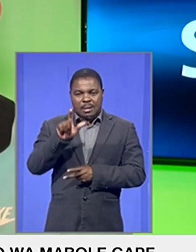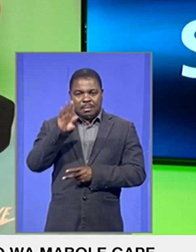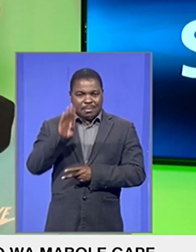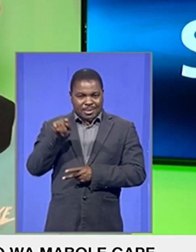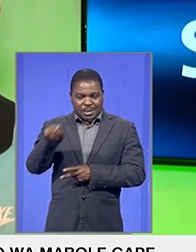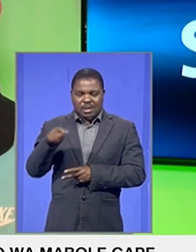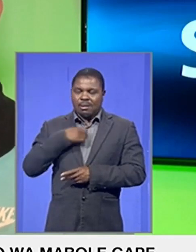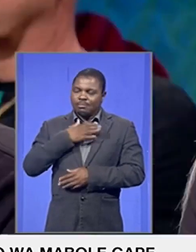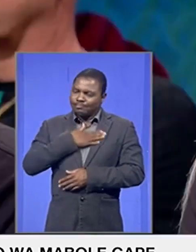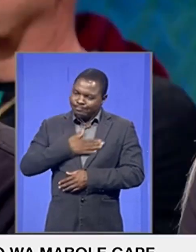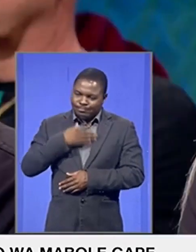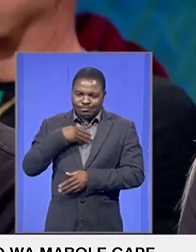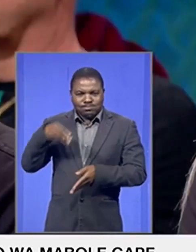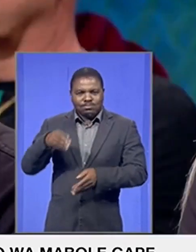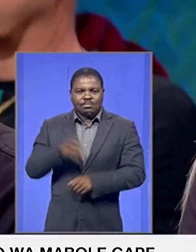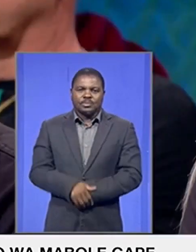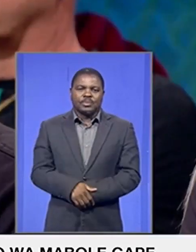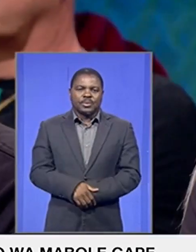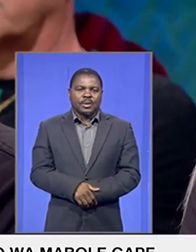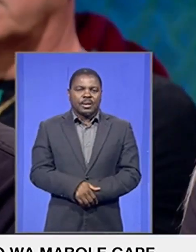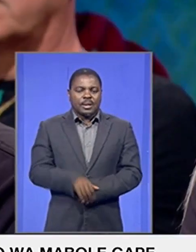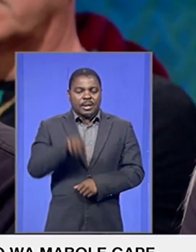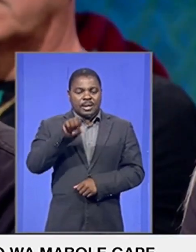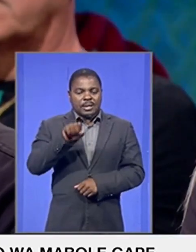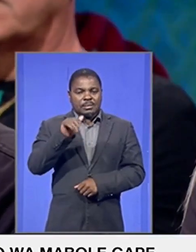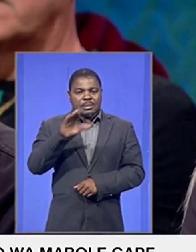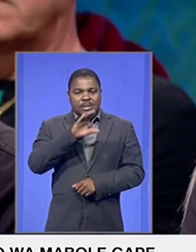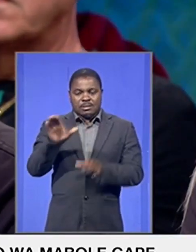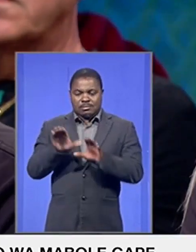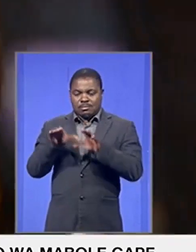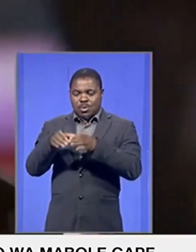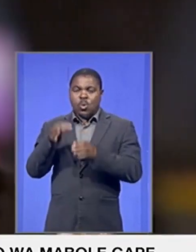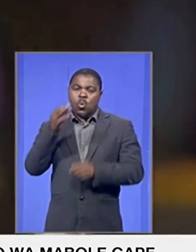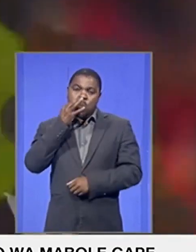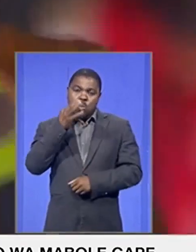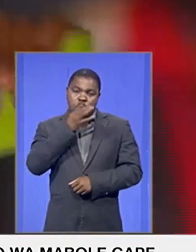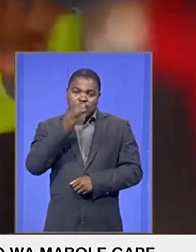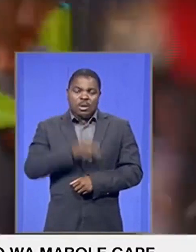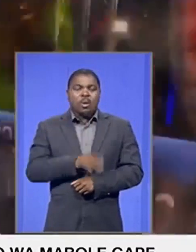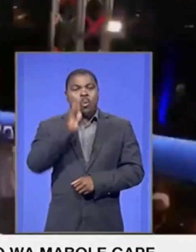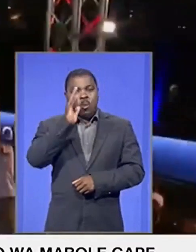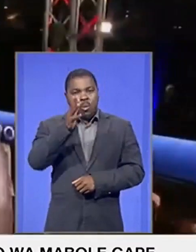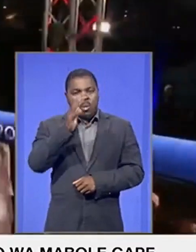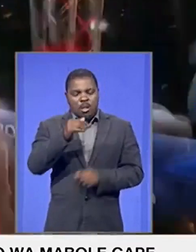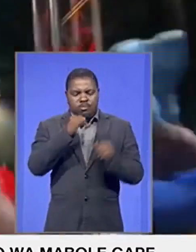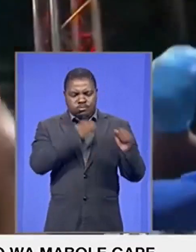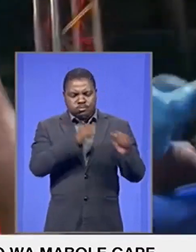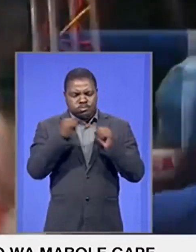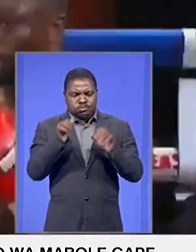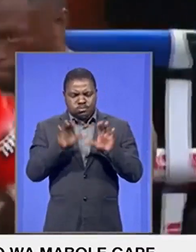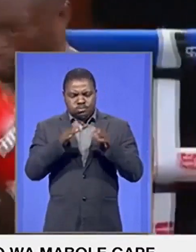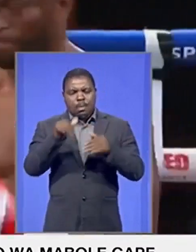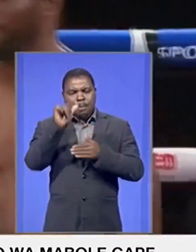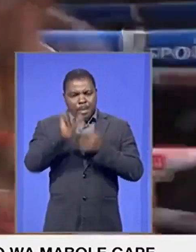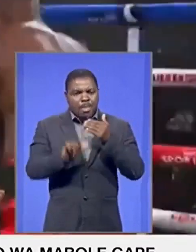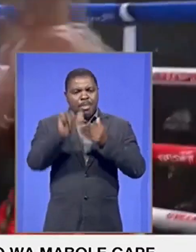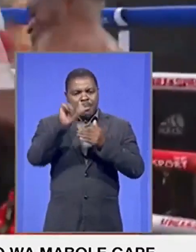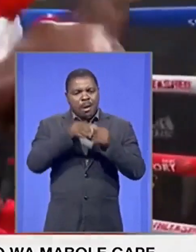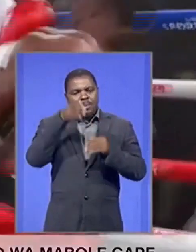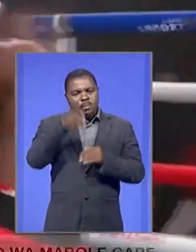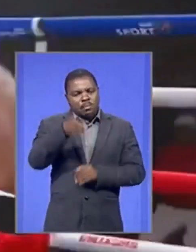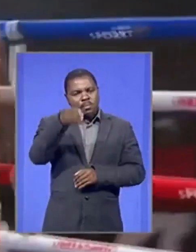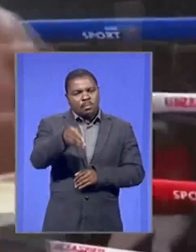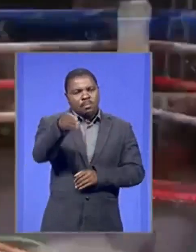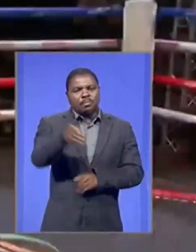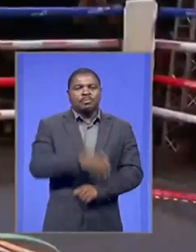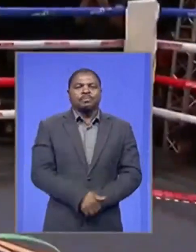It's a pleasure to be here. Mokgatlo wa SABC o re o tlo ba le tournament ya tša matswele kgwedi le kgwedi.